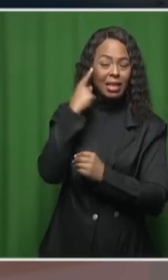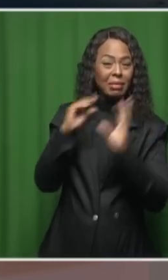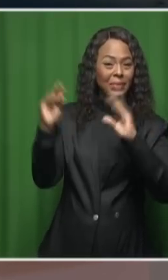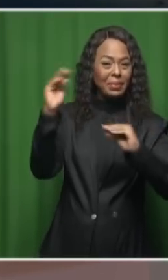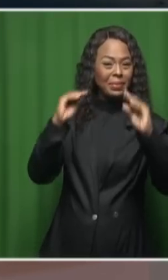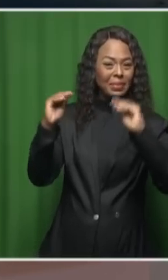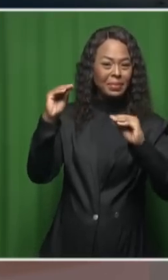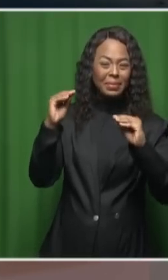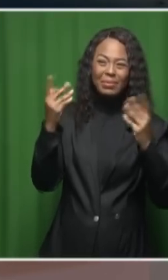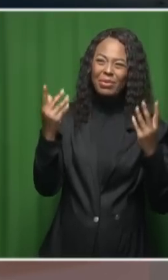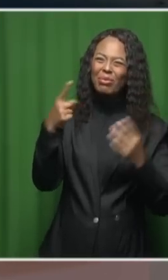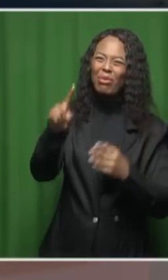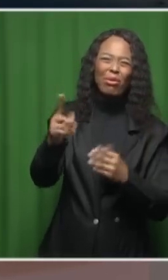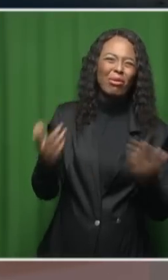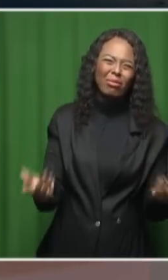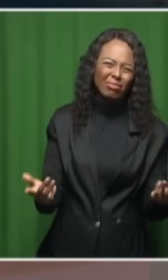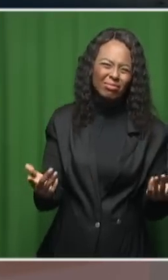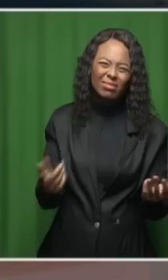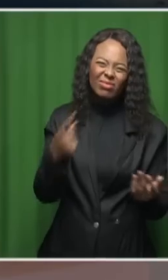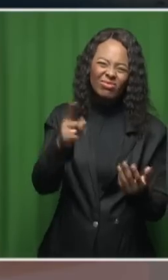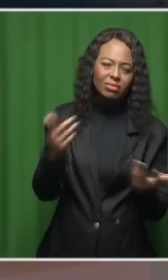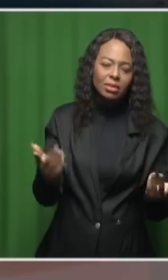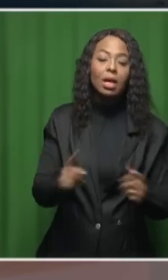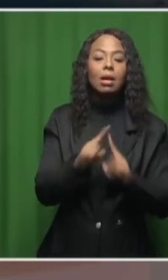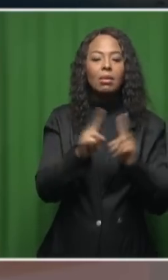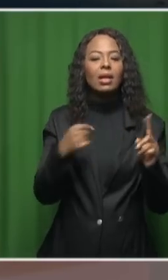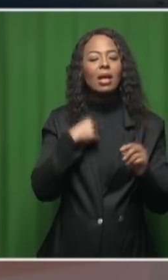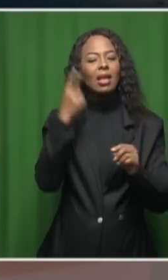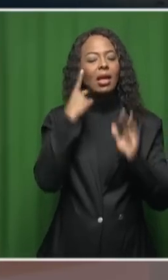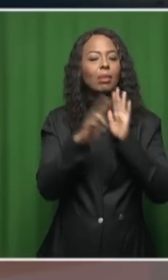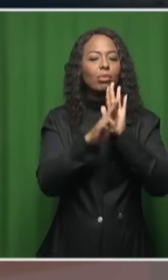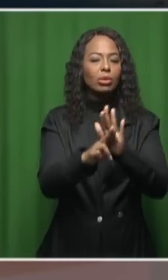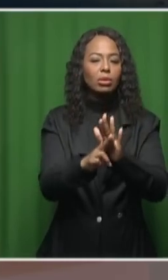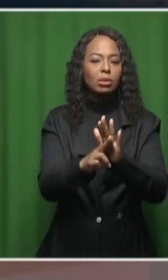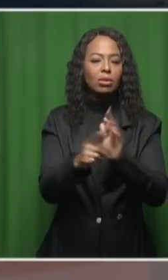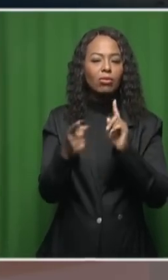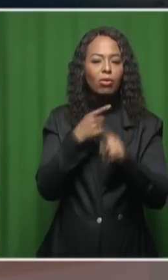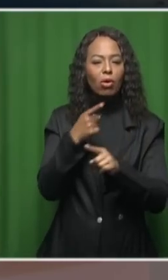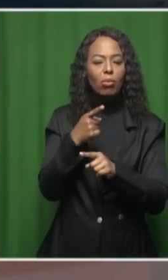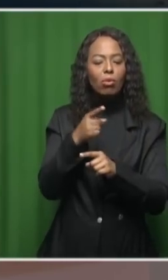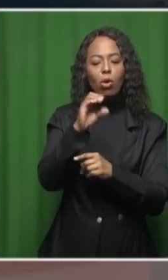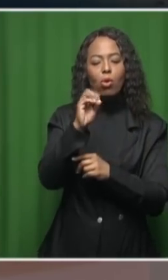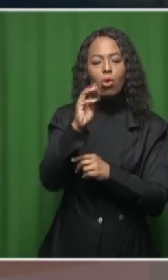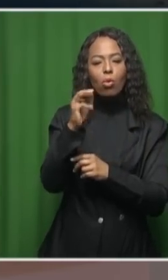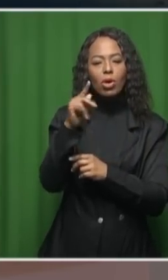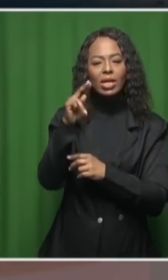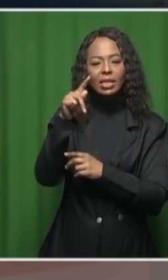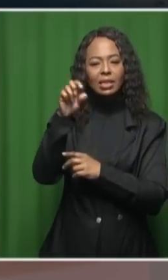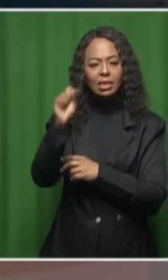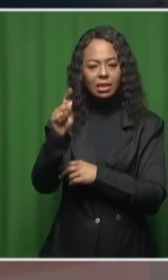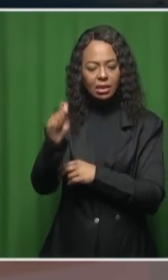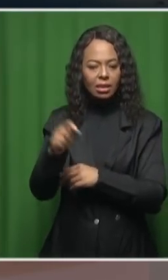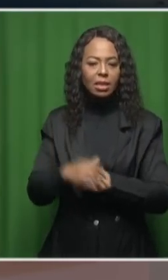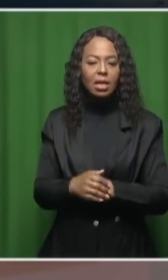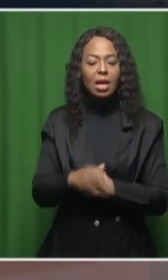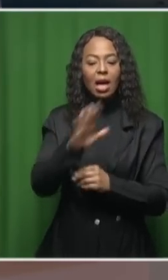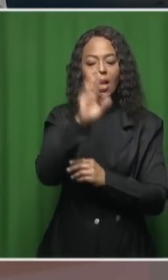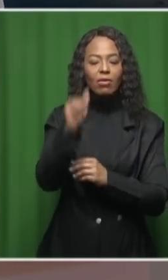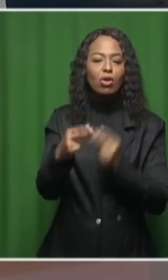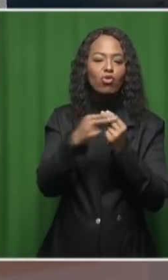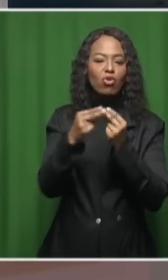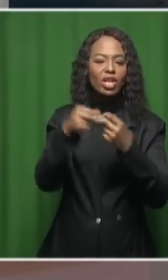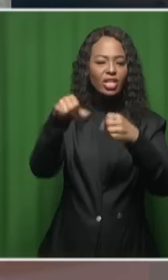what extent? So I suppose we had a representative, I think, of the African Union, but it was the Comores. So yeah, that was African the representative there. Yeah.